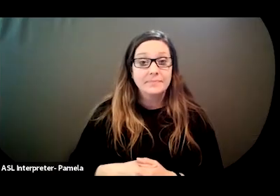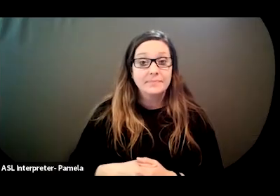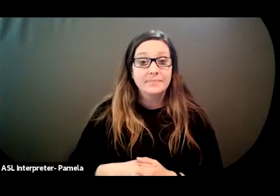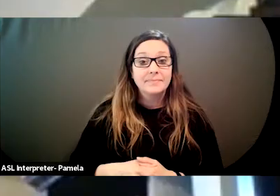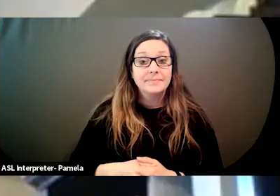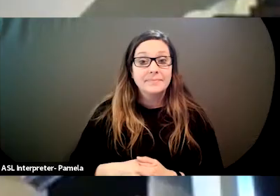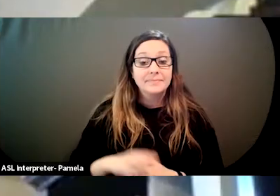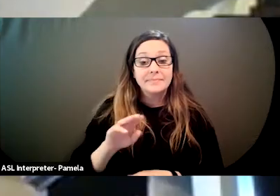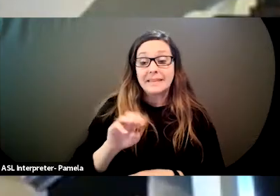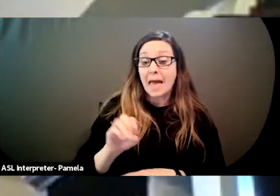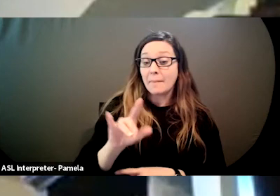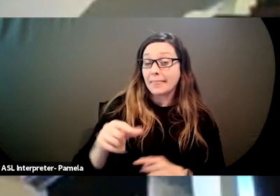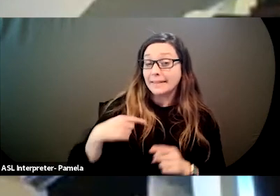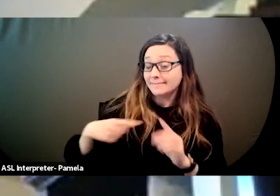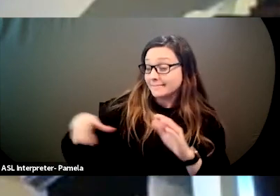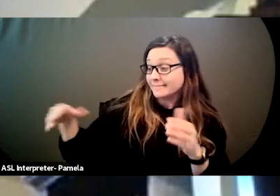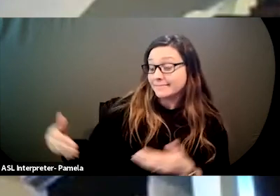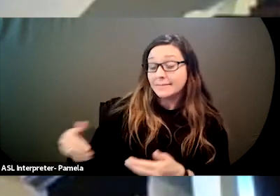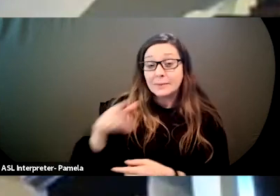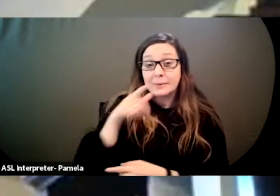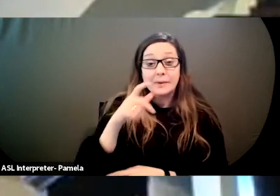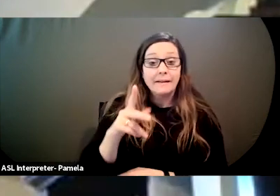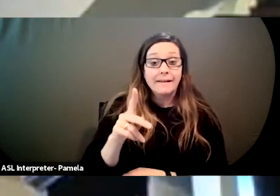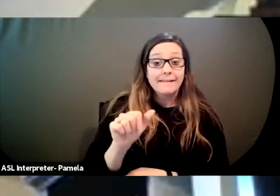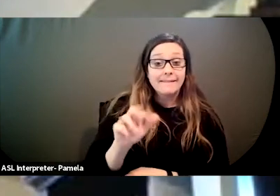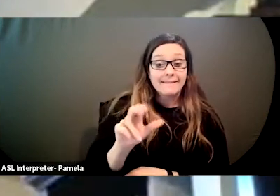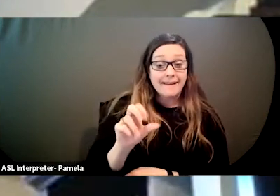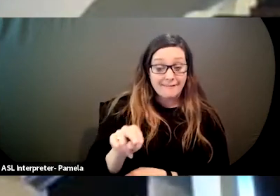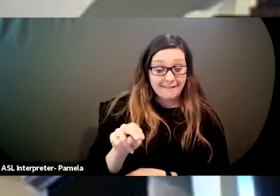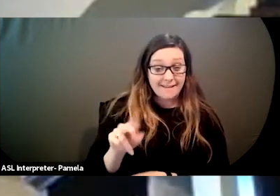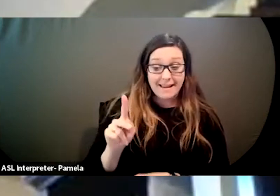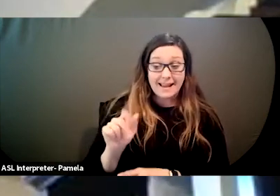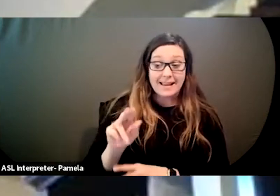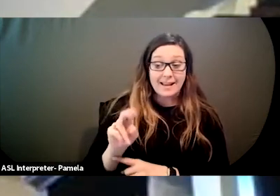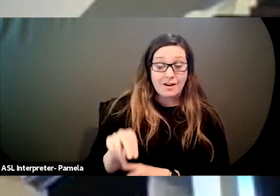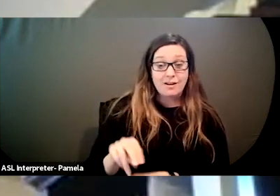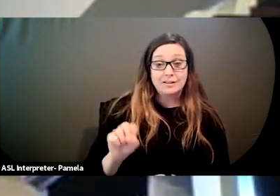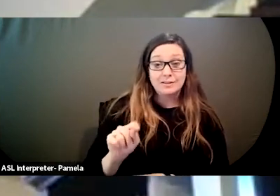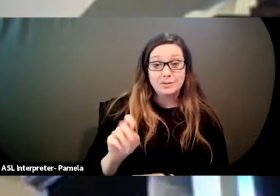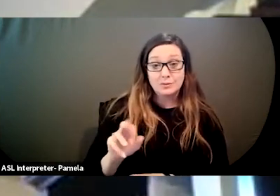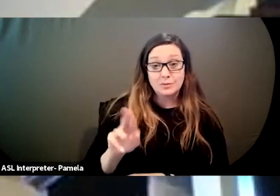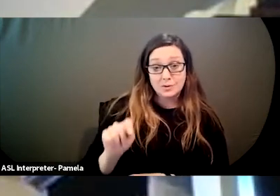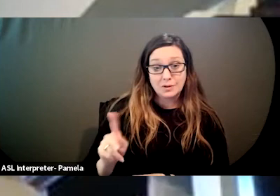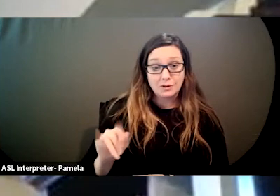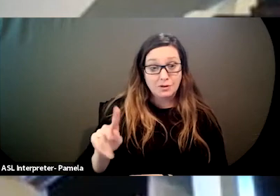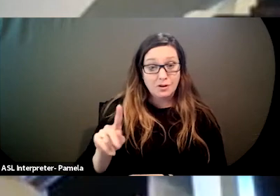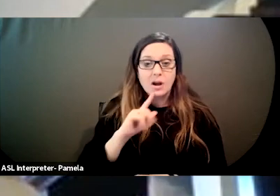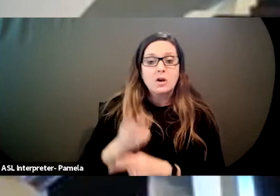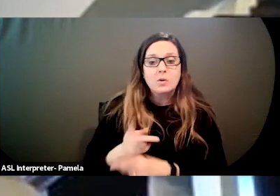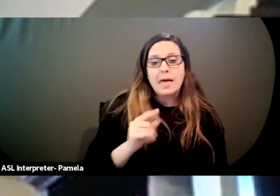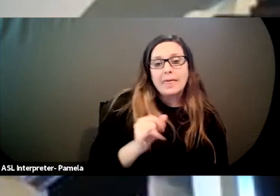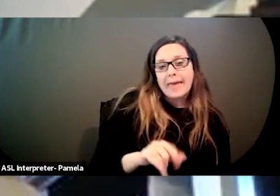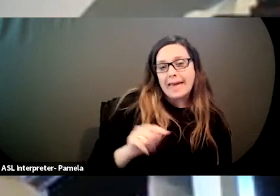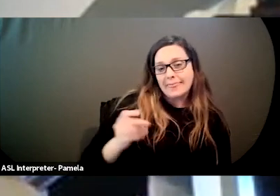Alrighty, so last but not least, we're going to have Karen present. So Karen Stewart-Kirk, who uses they, them pronouns, is an